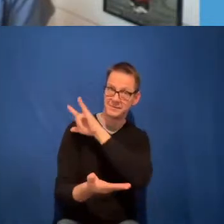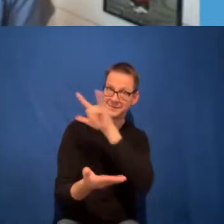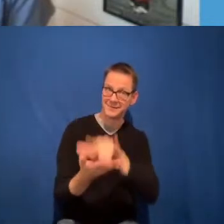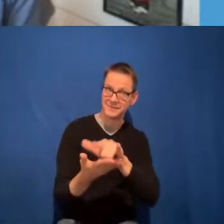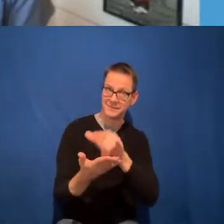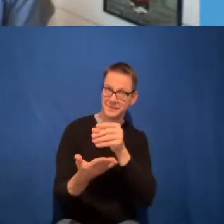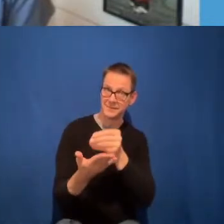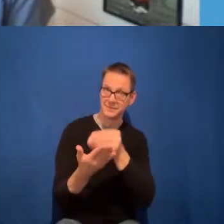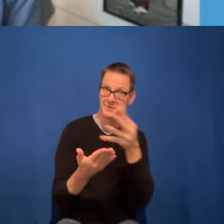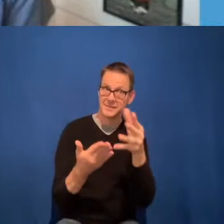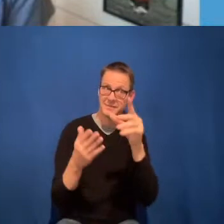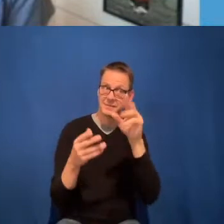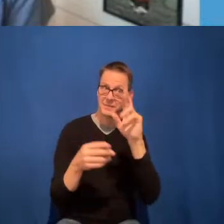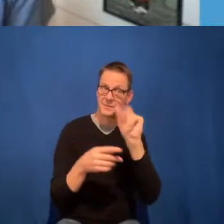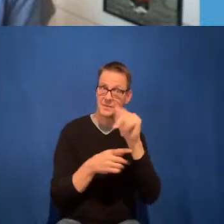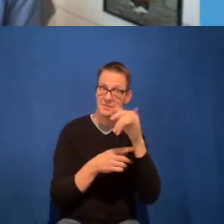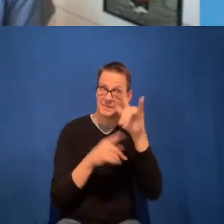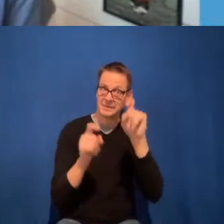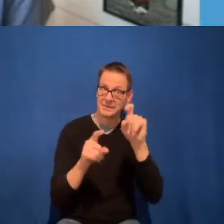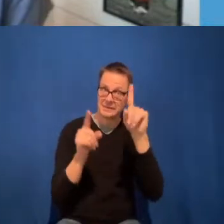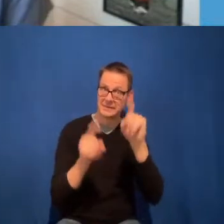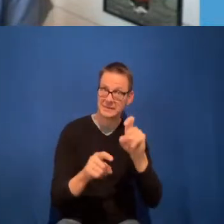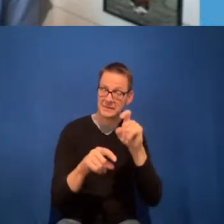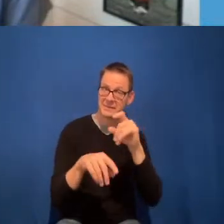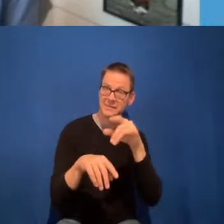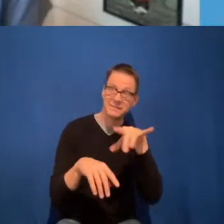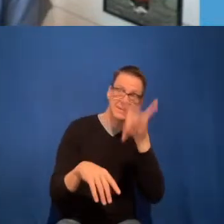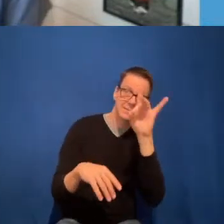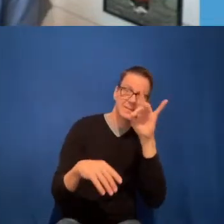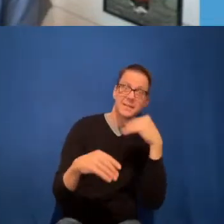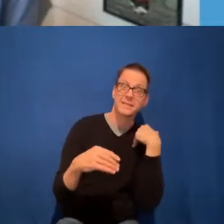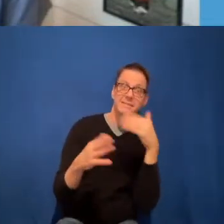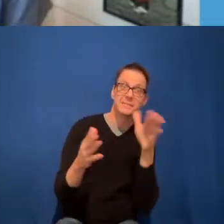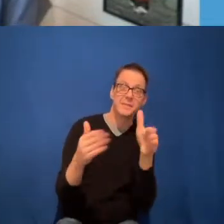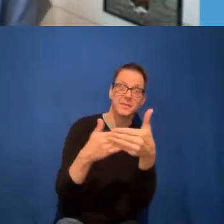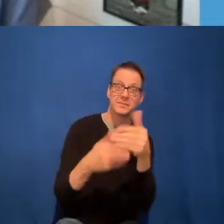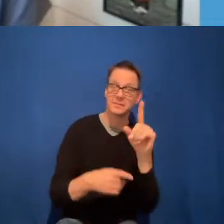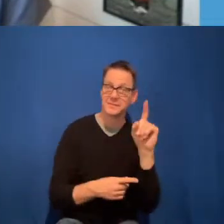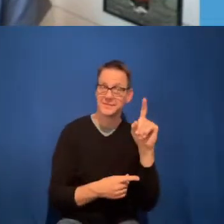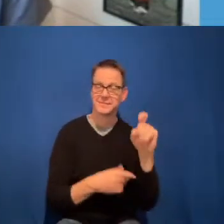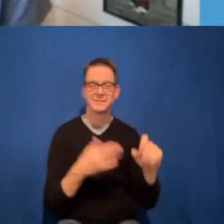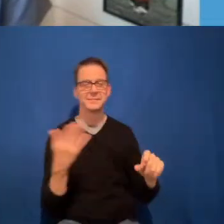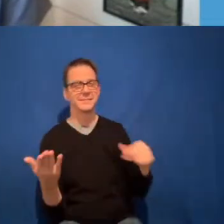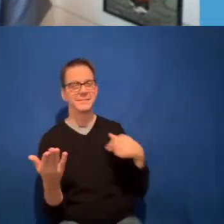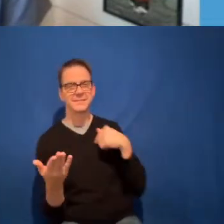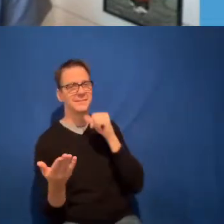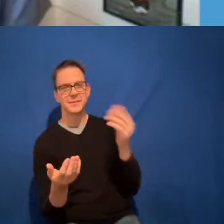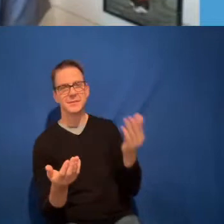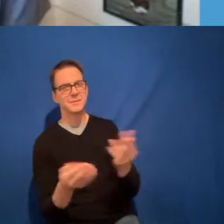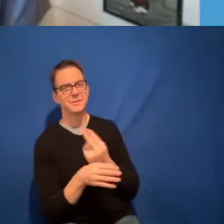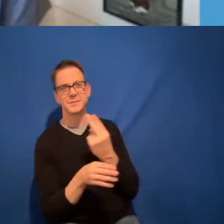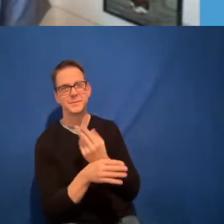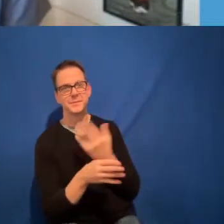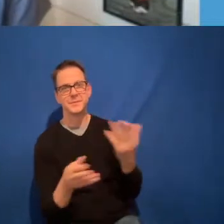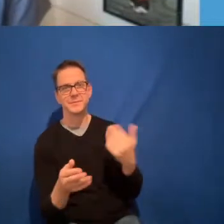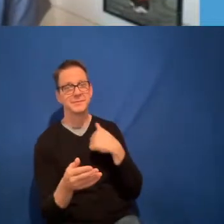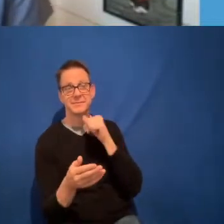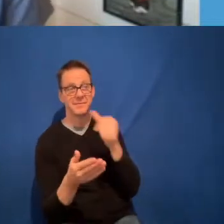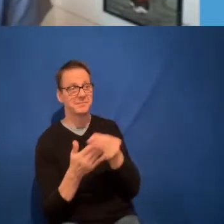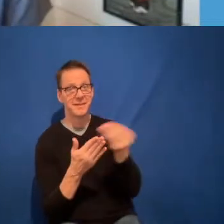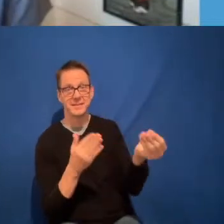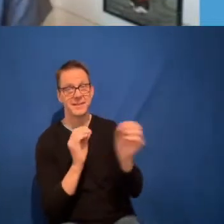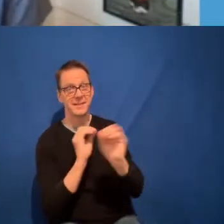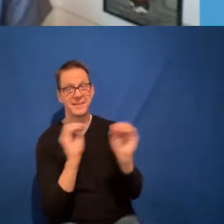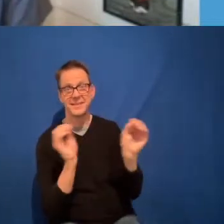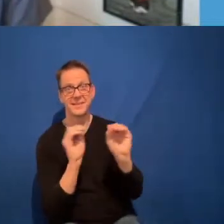tests like easily available? You touched a little bit on how we haven't been utilizing them here. Yeah, we didn't buy any because we brought